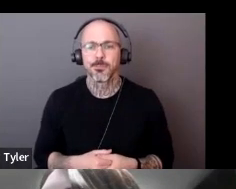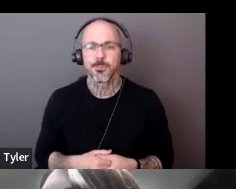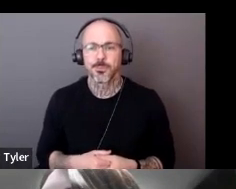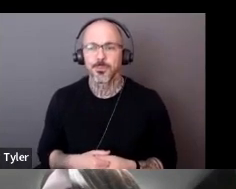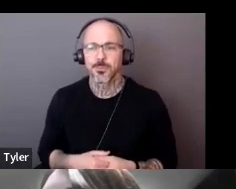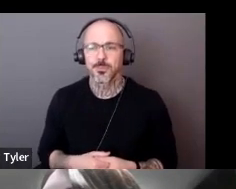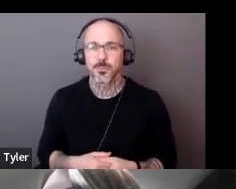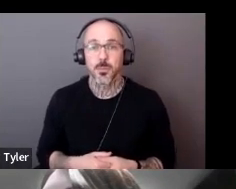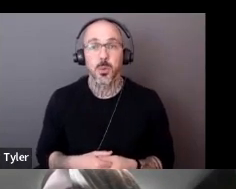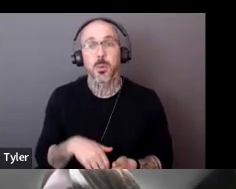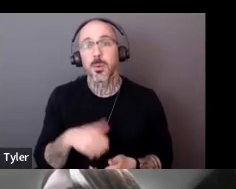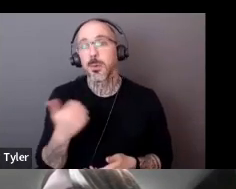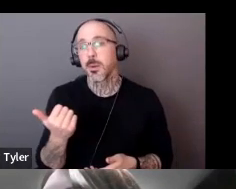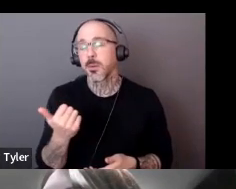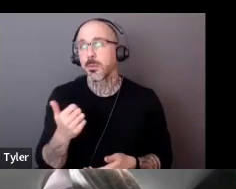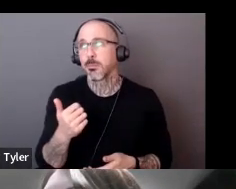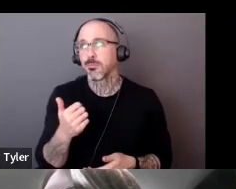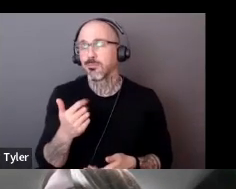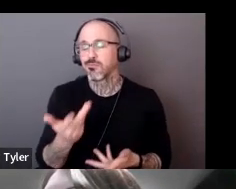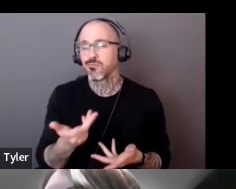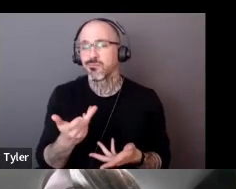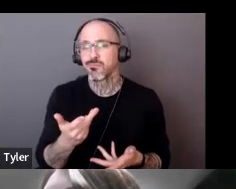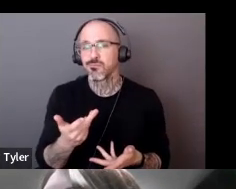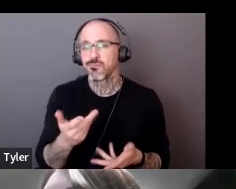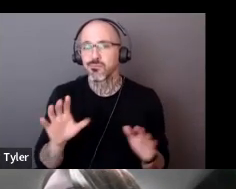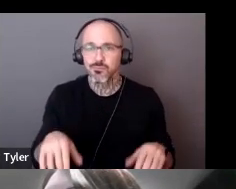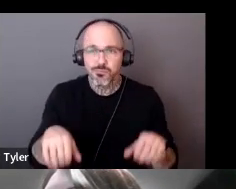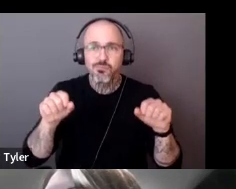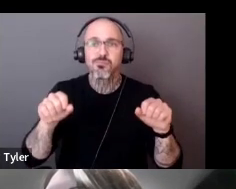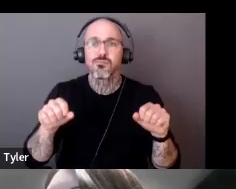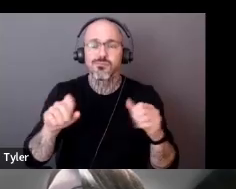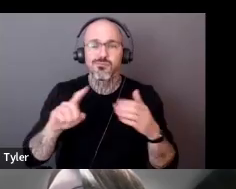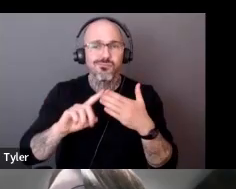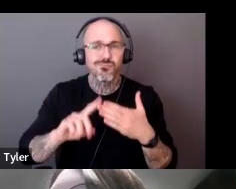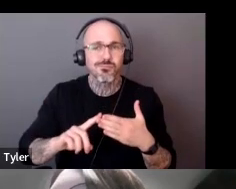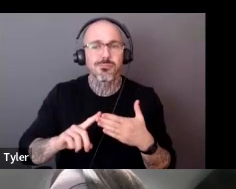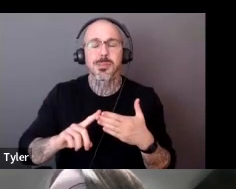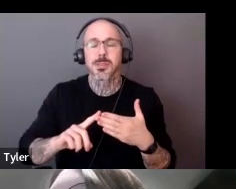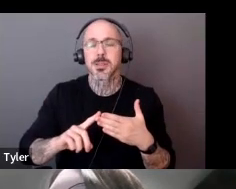there has been work done in terms of